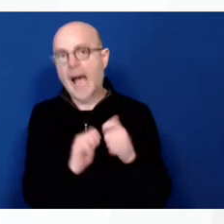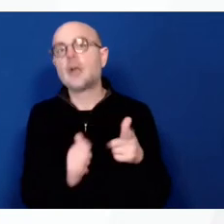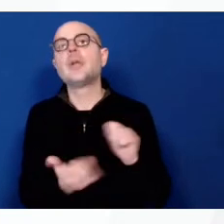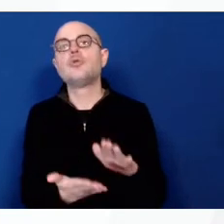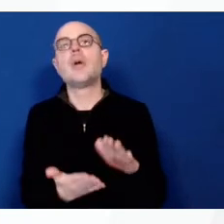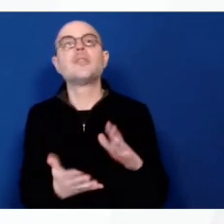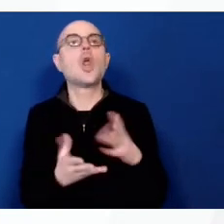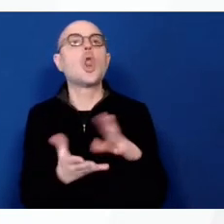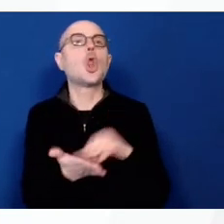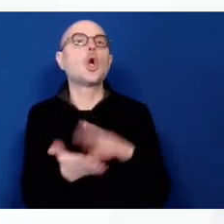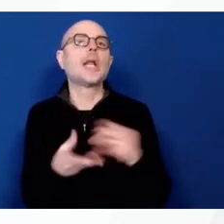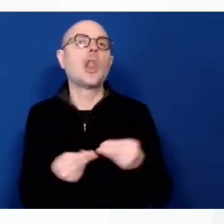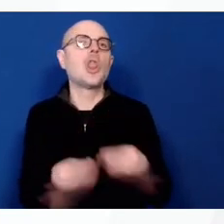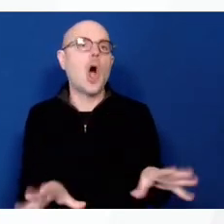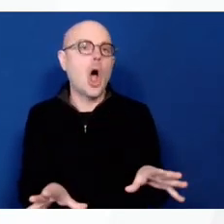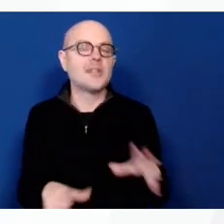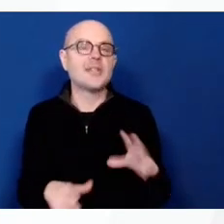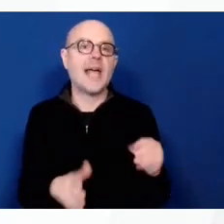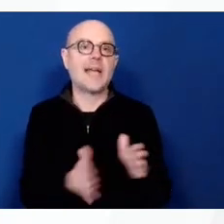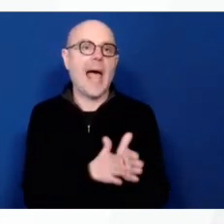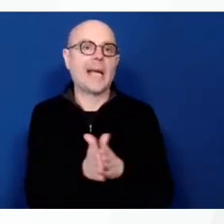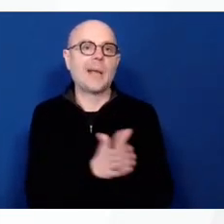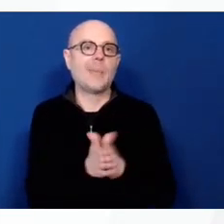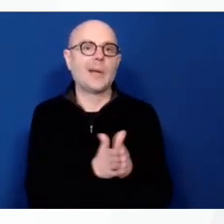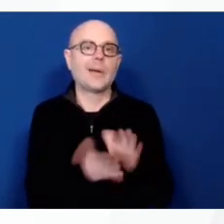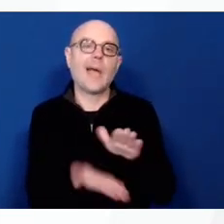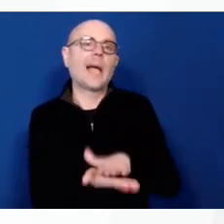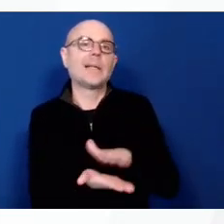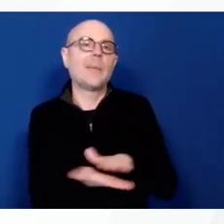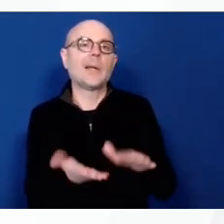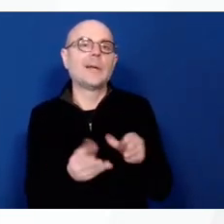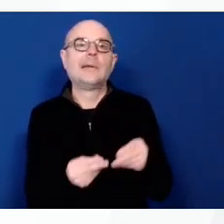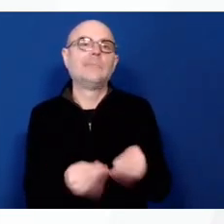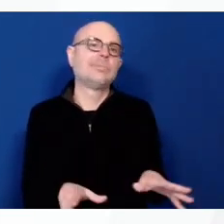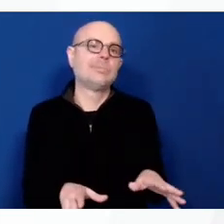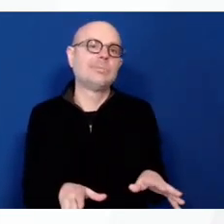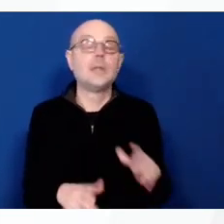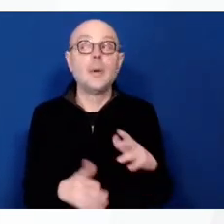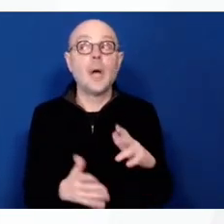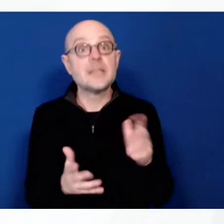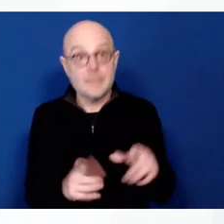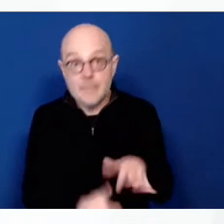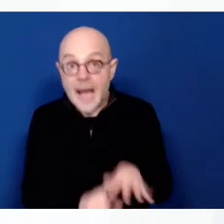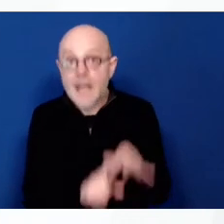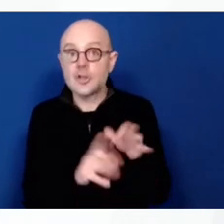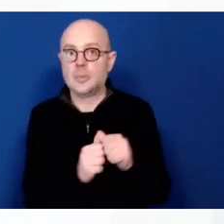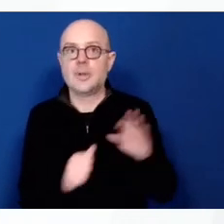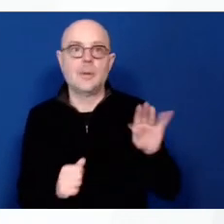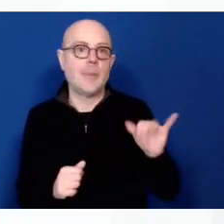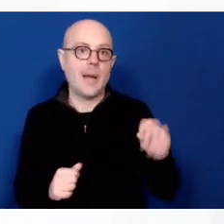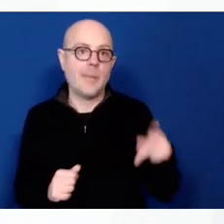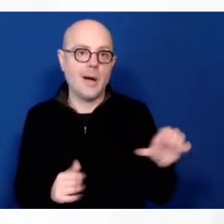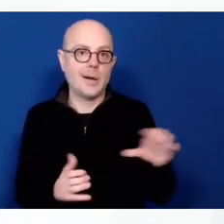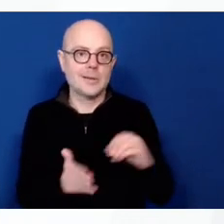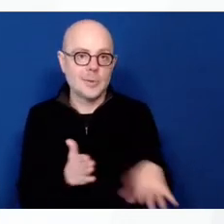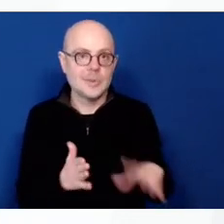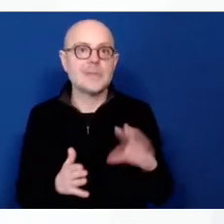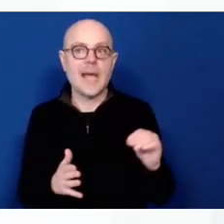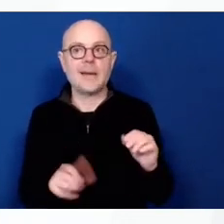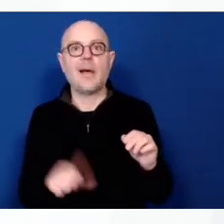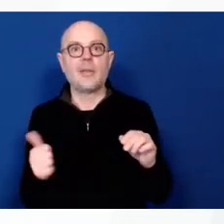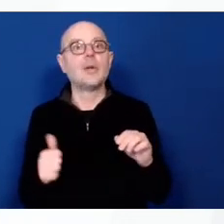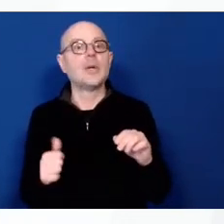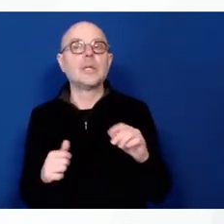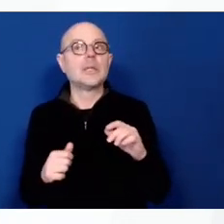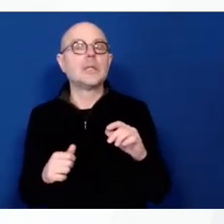disengagement, especially among less well-off UW students and maybe BIPOC students, after more than 1 year of remote learning, despite ample